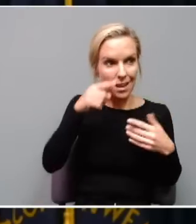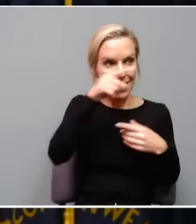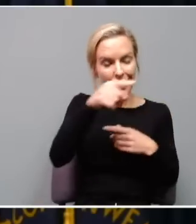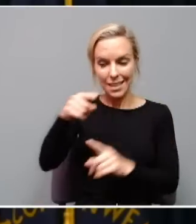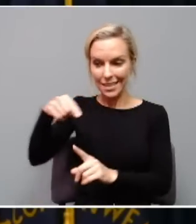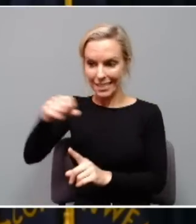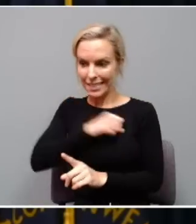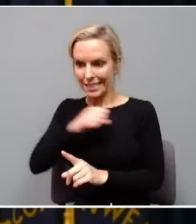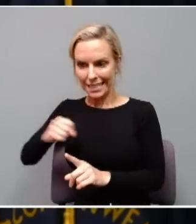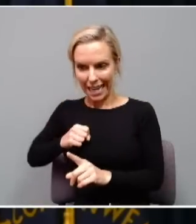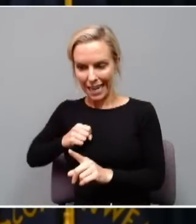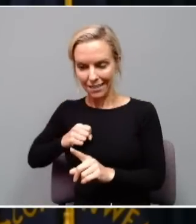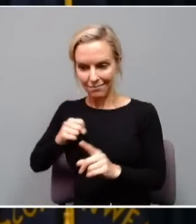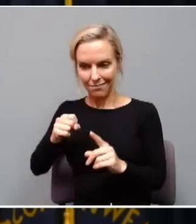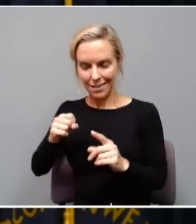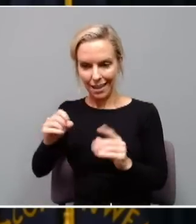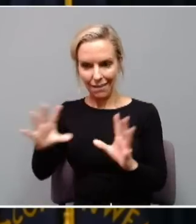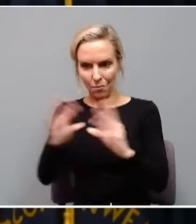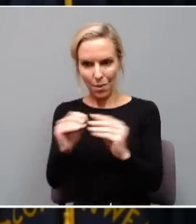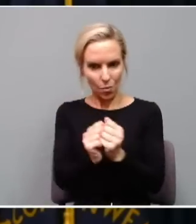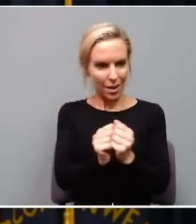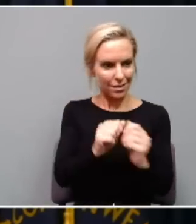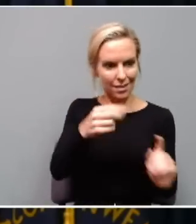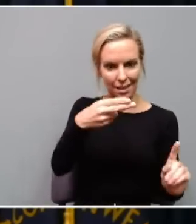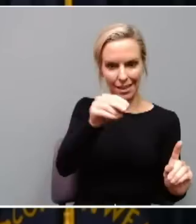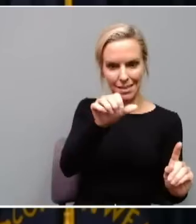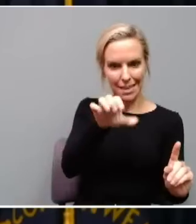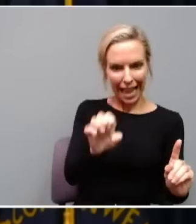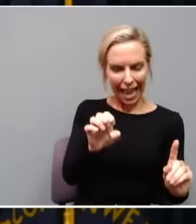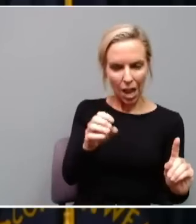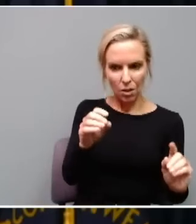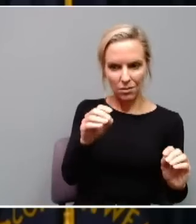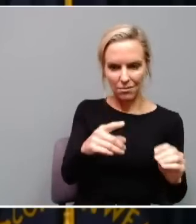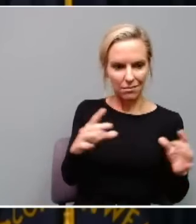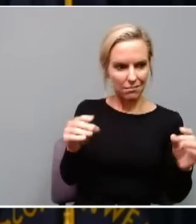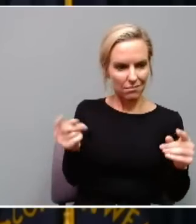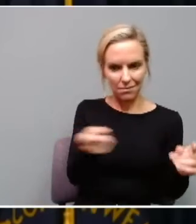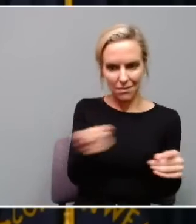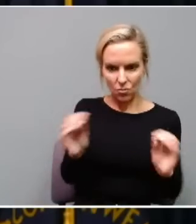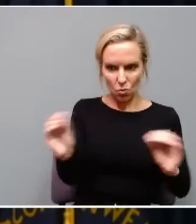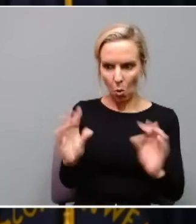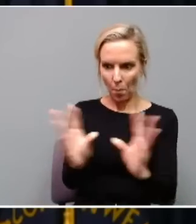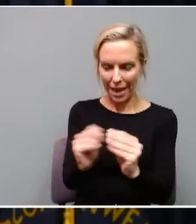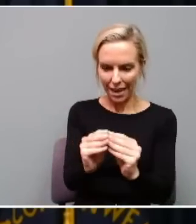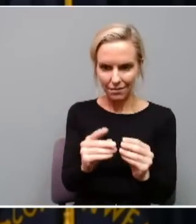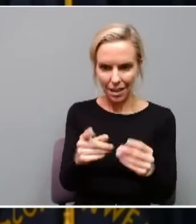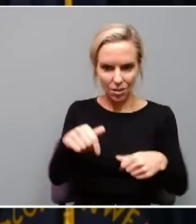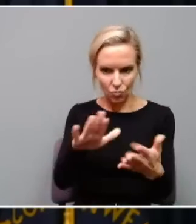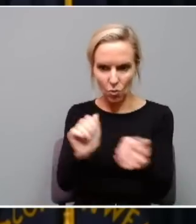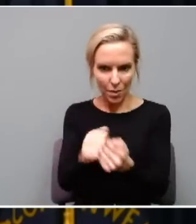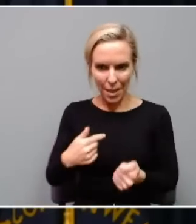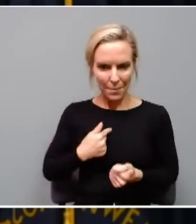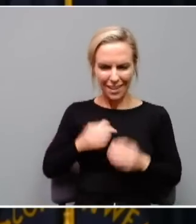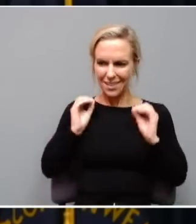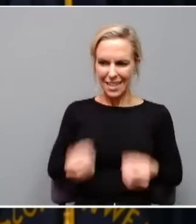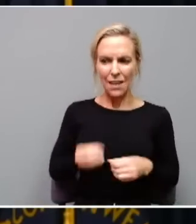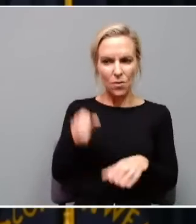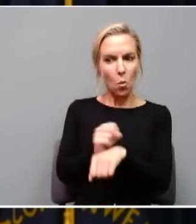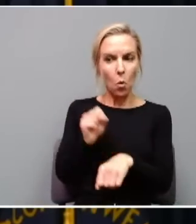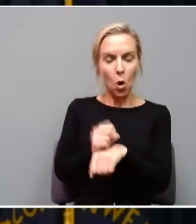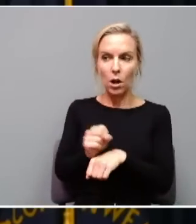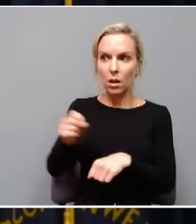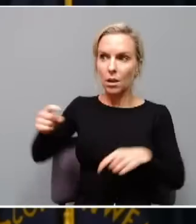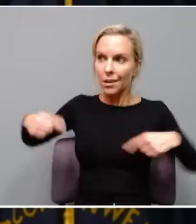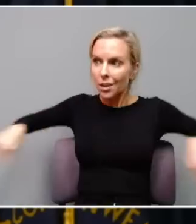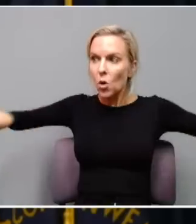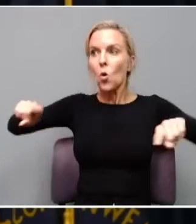and certainly hadn't sat down to talk to me and there hadn't been an exchange of drafts, none of the work has been done that everyone believes should happen